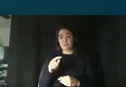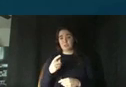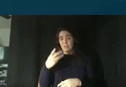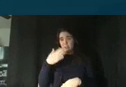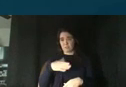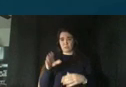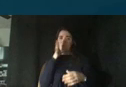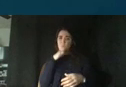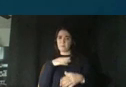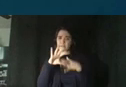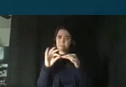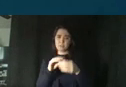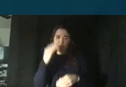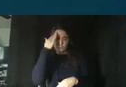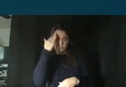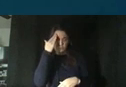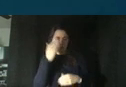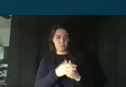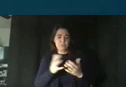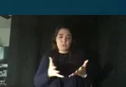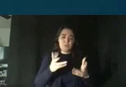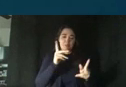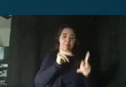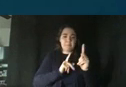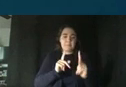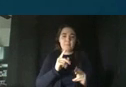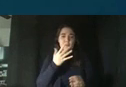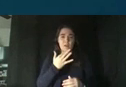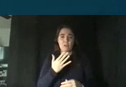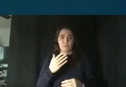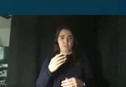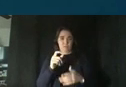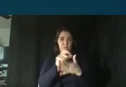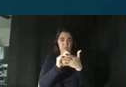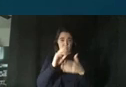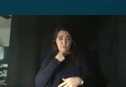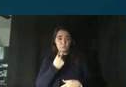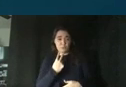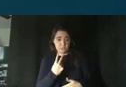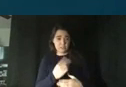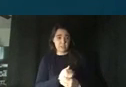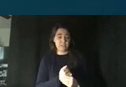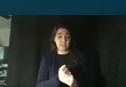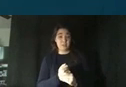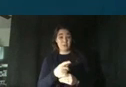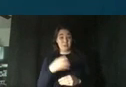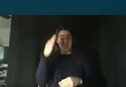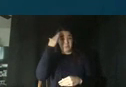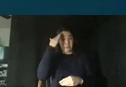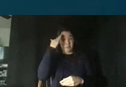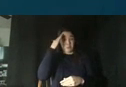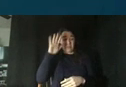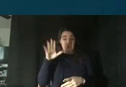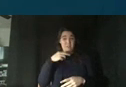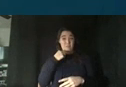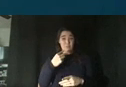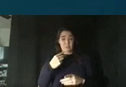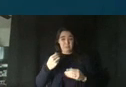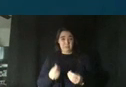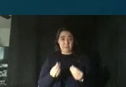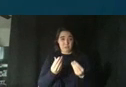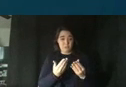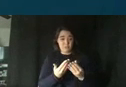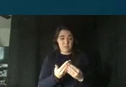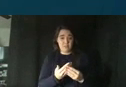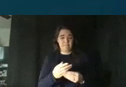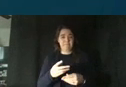encourage people of color to write with their own voices. Marie Conley, no, they need to amplify the voices of people of color, not speak over them.